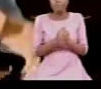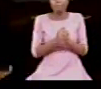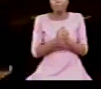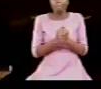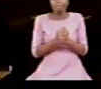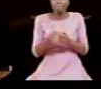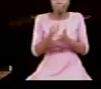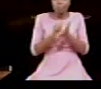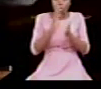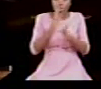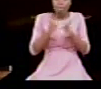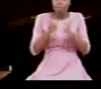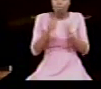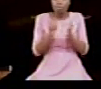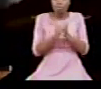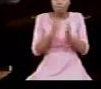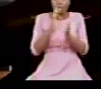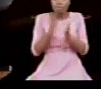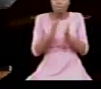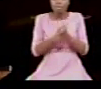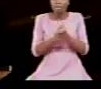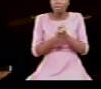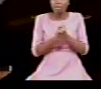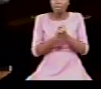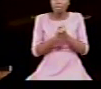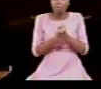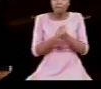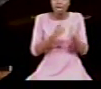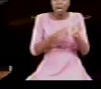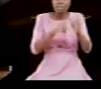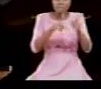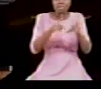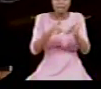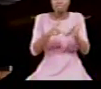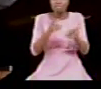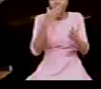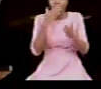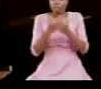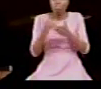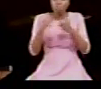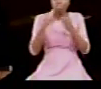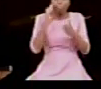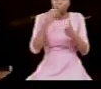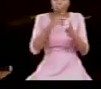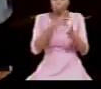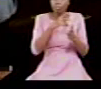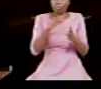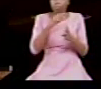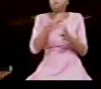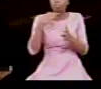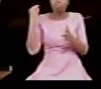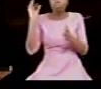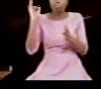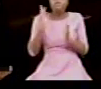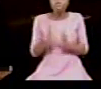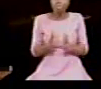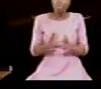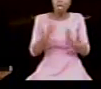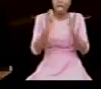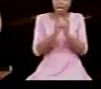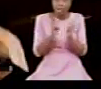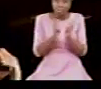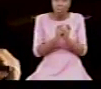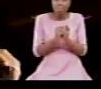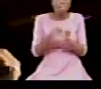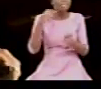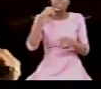Though you are popular, blah, blah, blah, bro, it's a brother, he's a good pastor, he's a good leader, a woman leader, he's in campus, he's industrious, it's